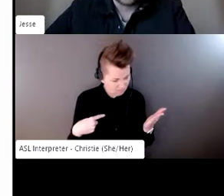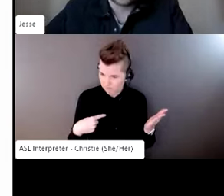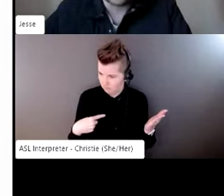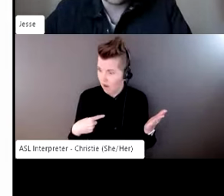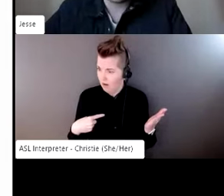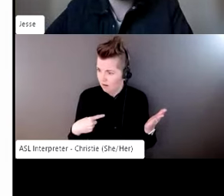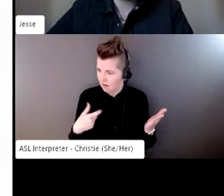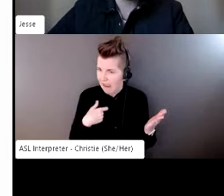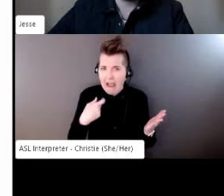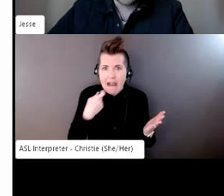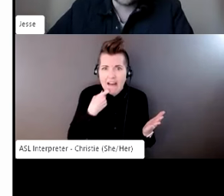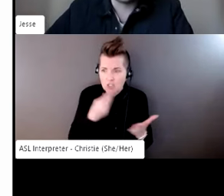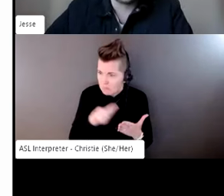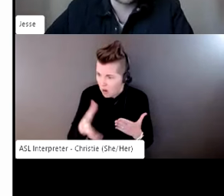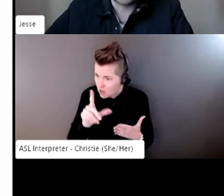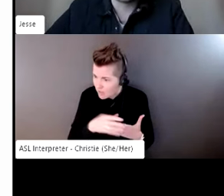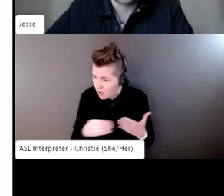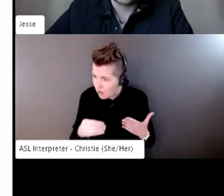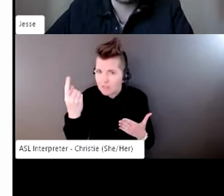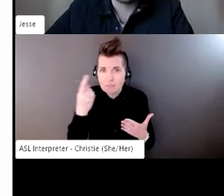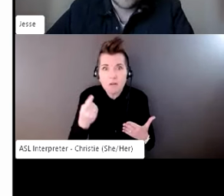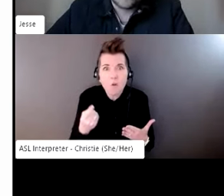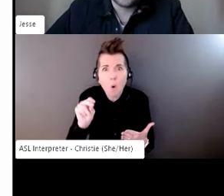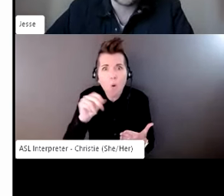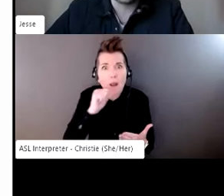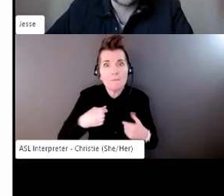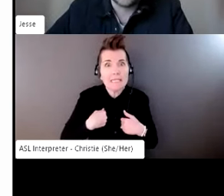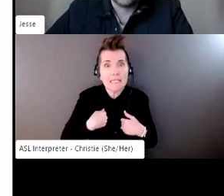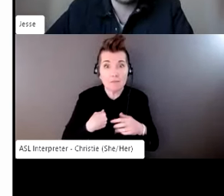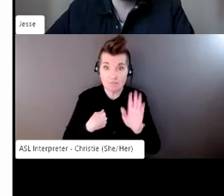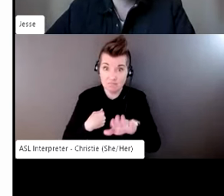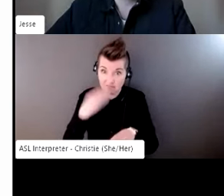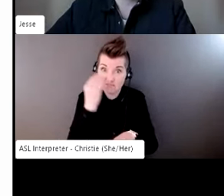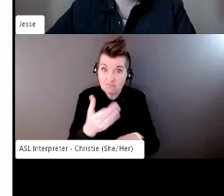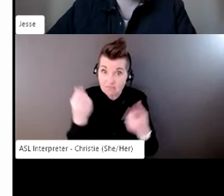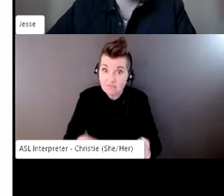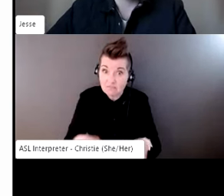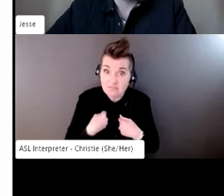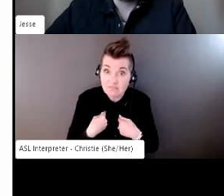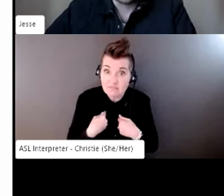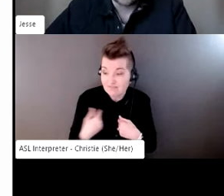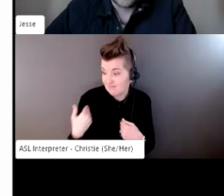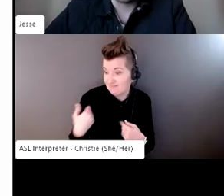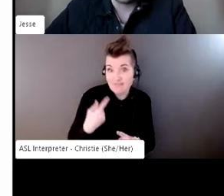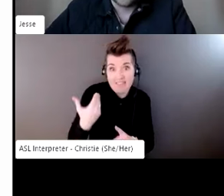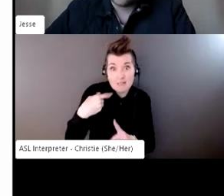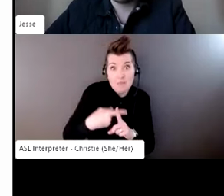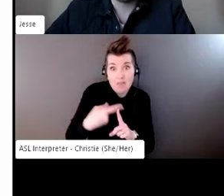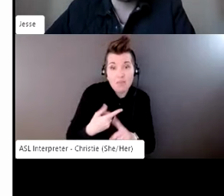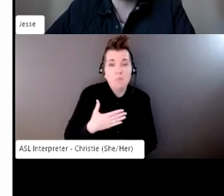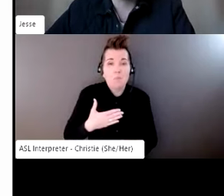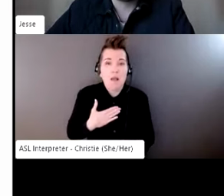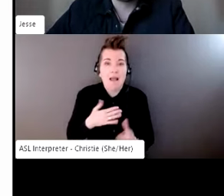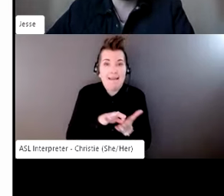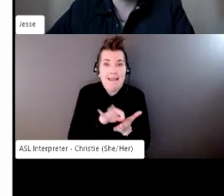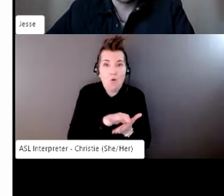immediately. I will admit I had this happen to me just last month. I have a joint account with my wife. My